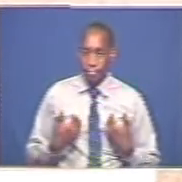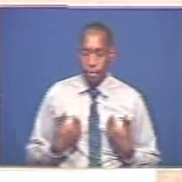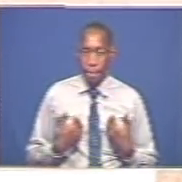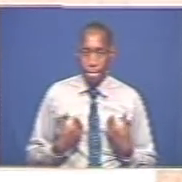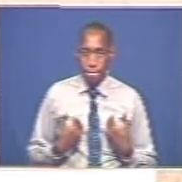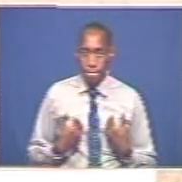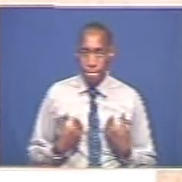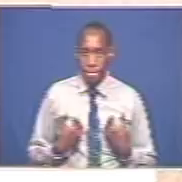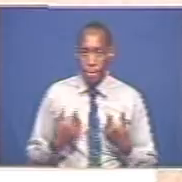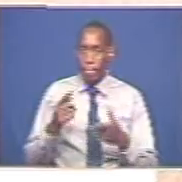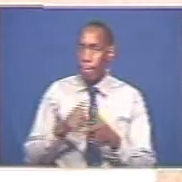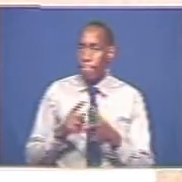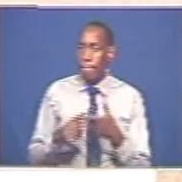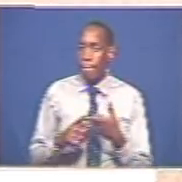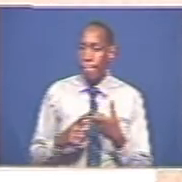Then,